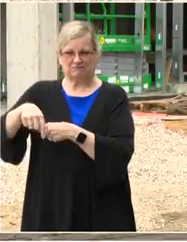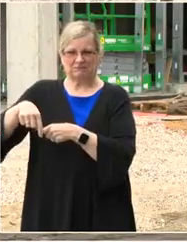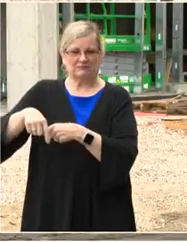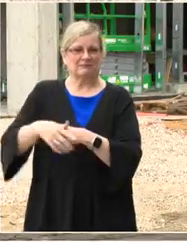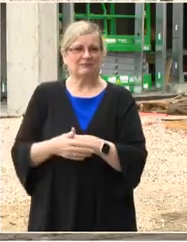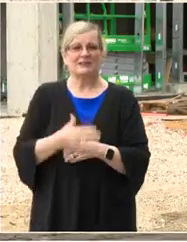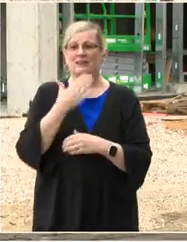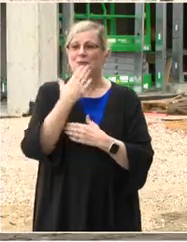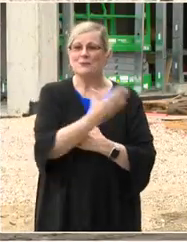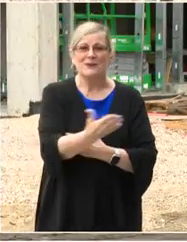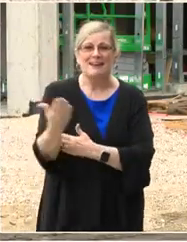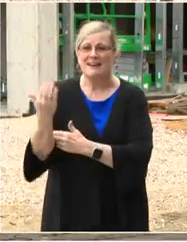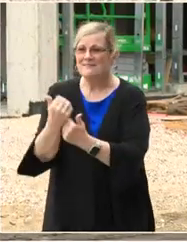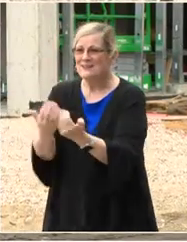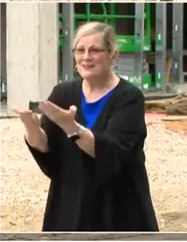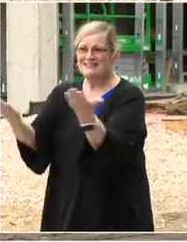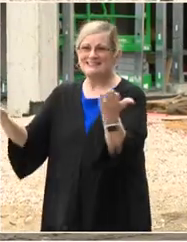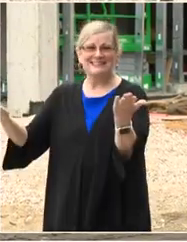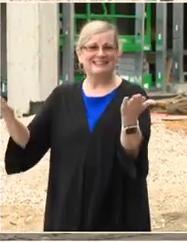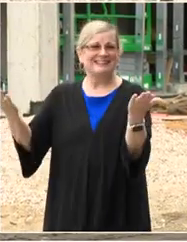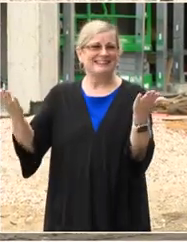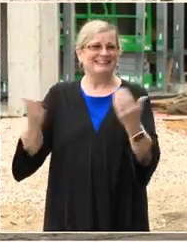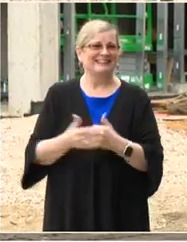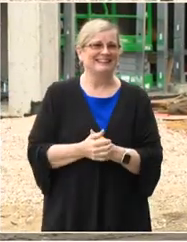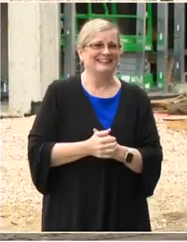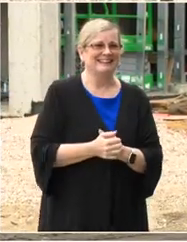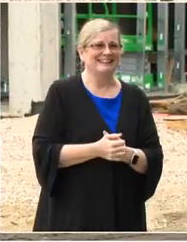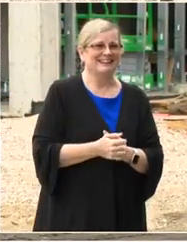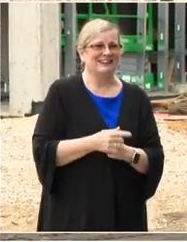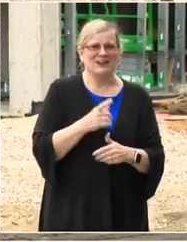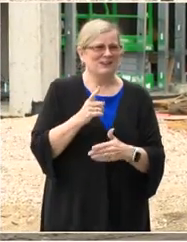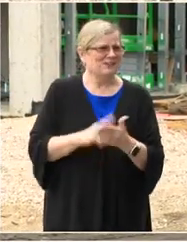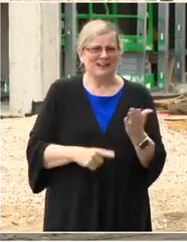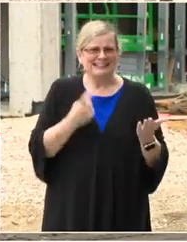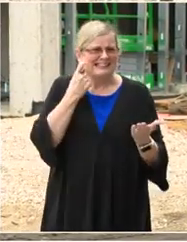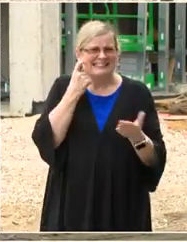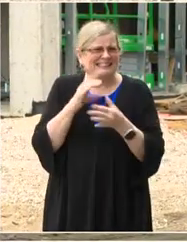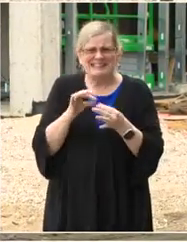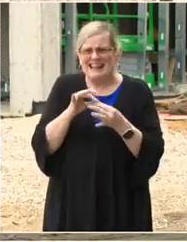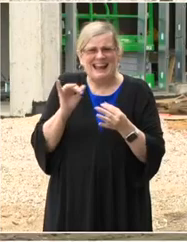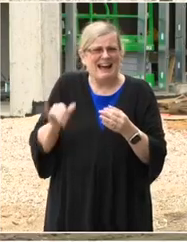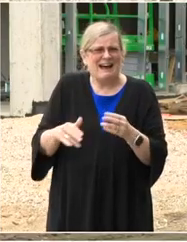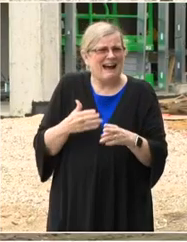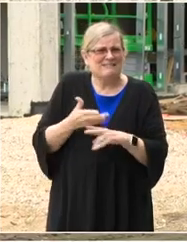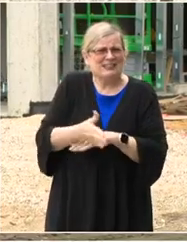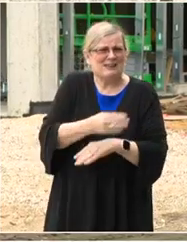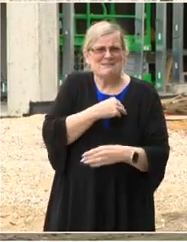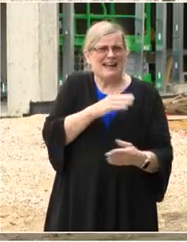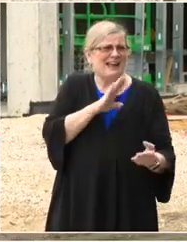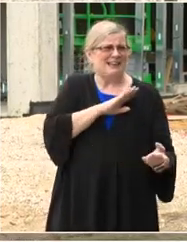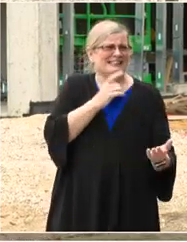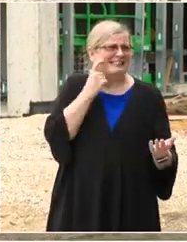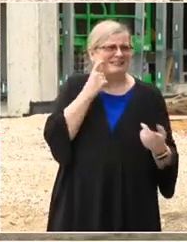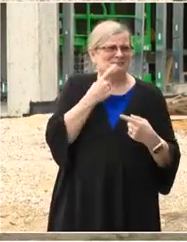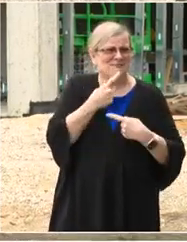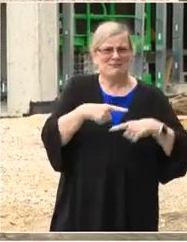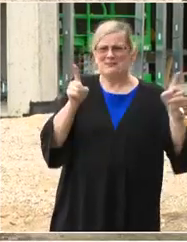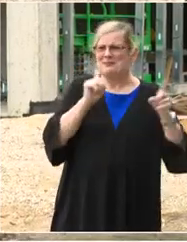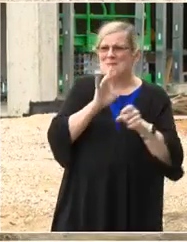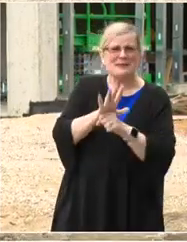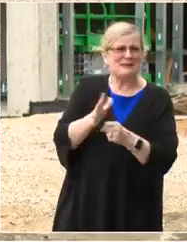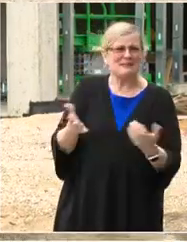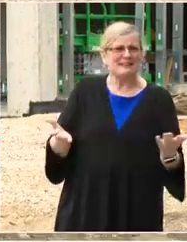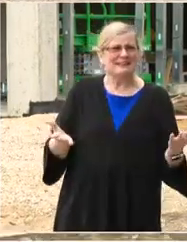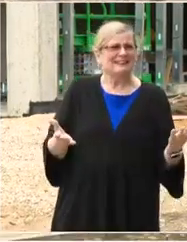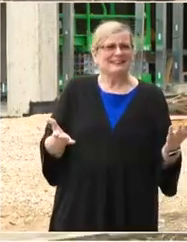Well, good morning, everyone. So what do you really say after the mayor tells you about the commitment? Hallelujah? Okay, I like